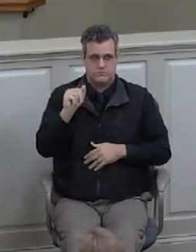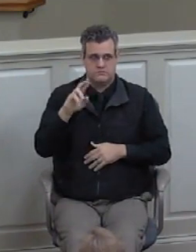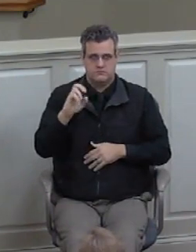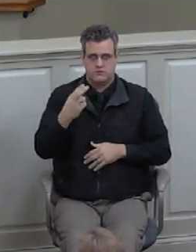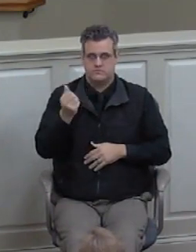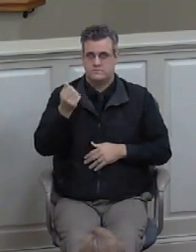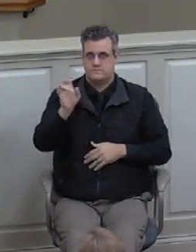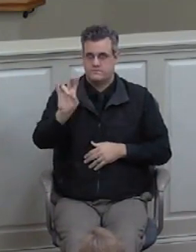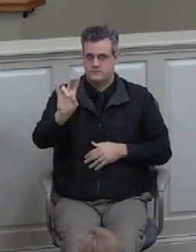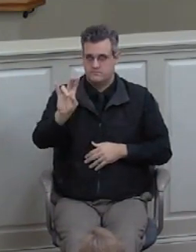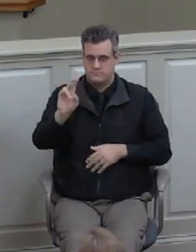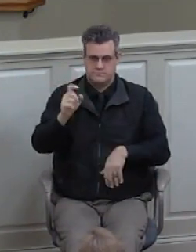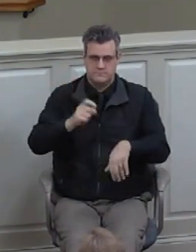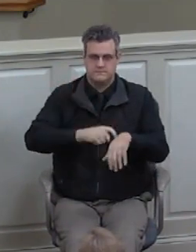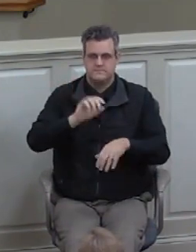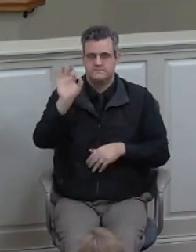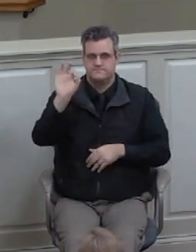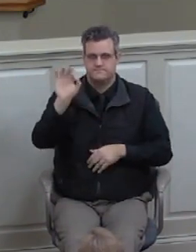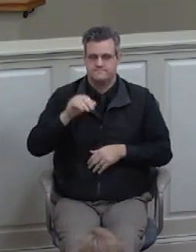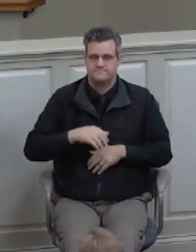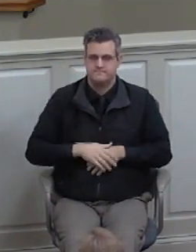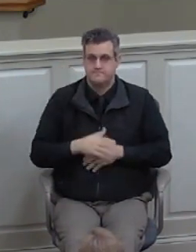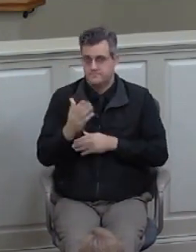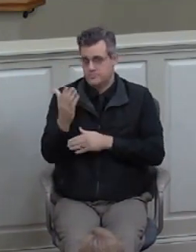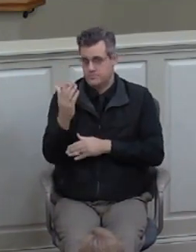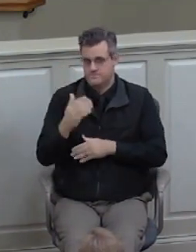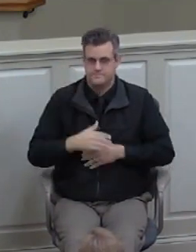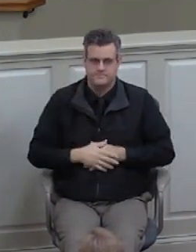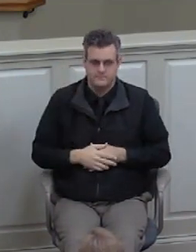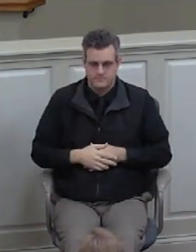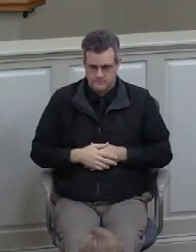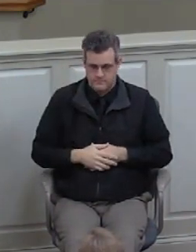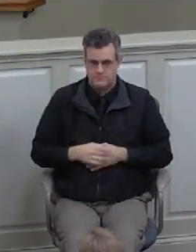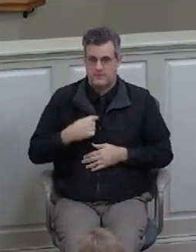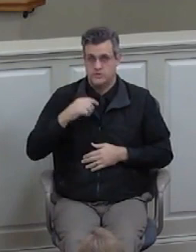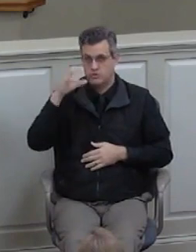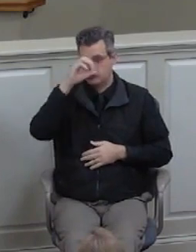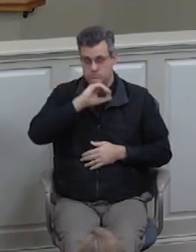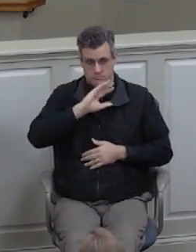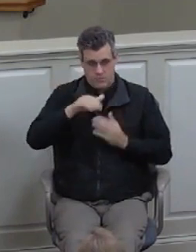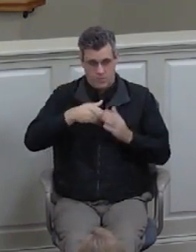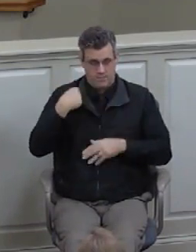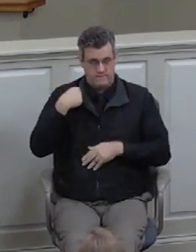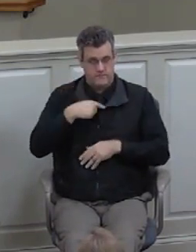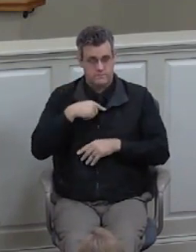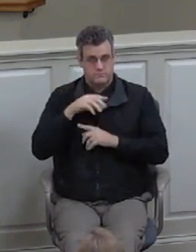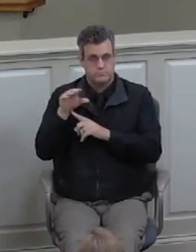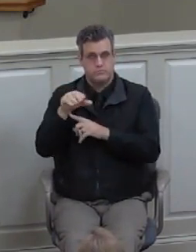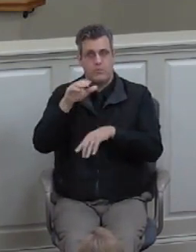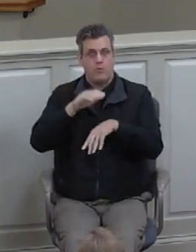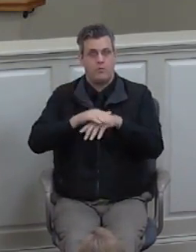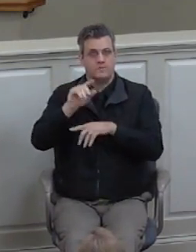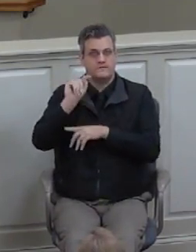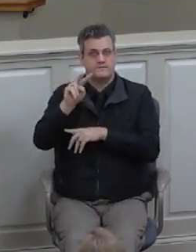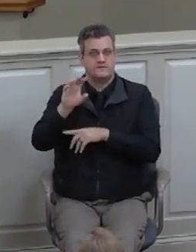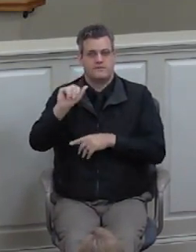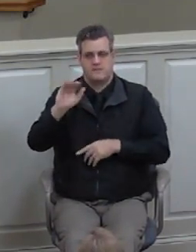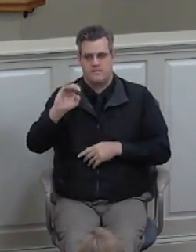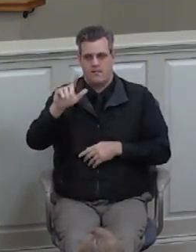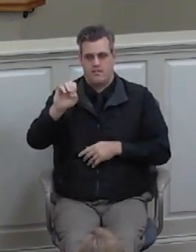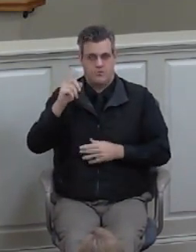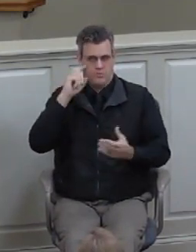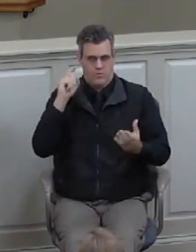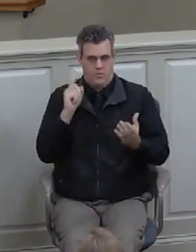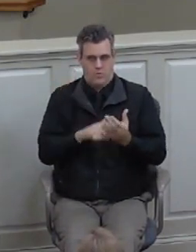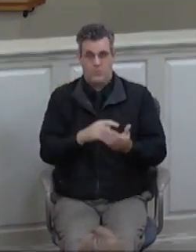17th at 9 a.m. I'm assuming that we're on cable, and you'll notice that we are sitting in a much